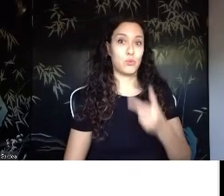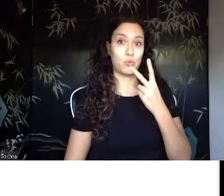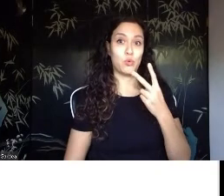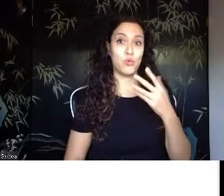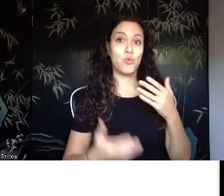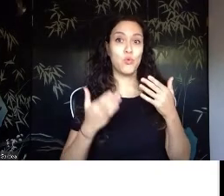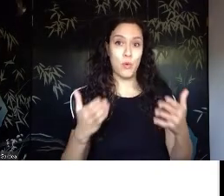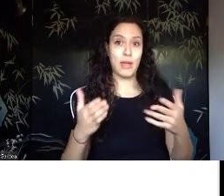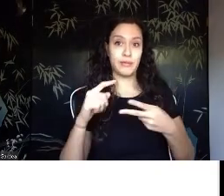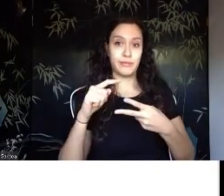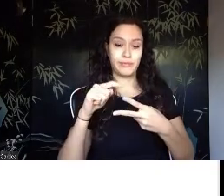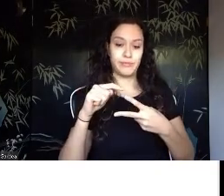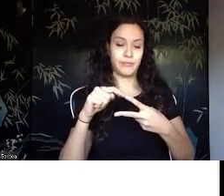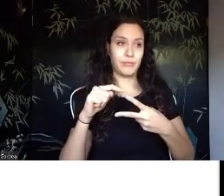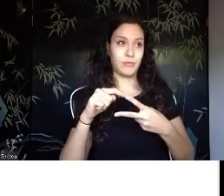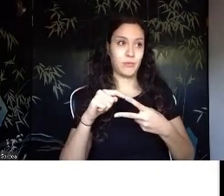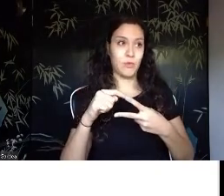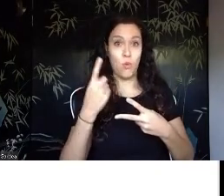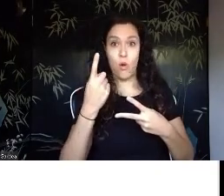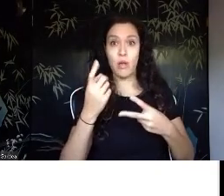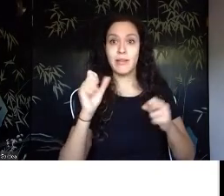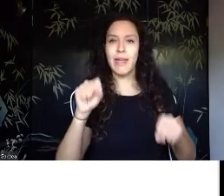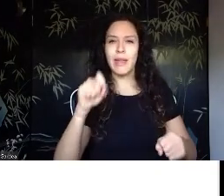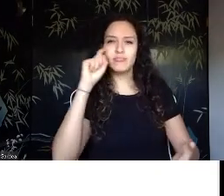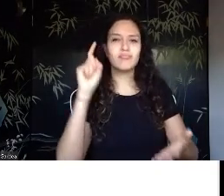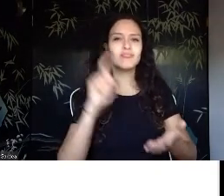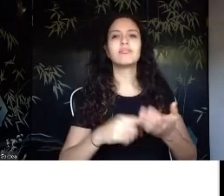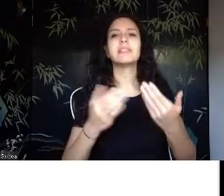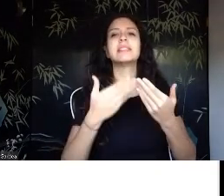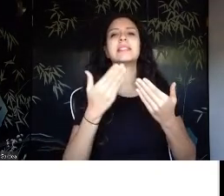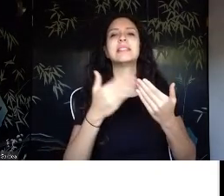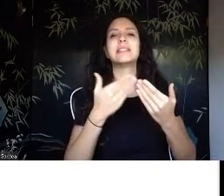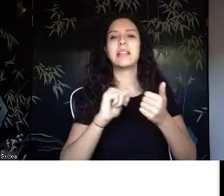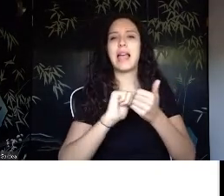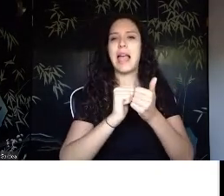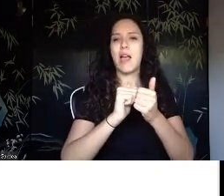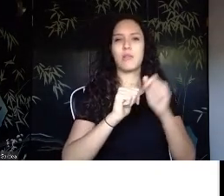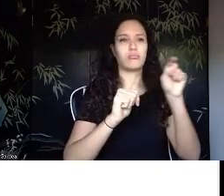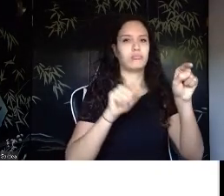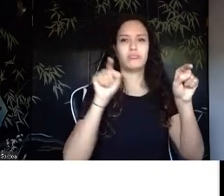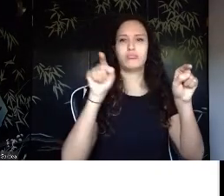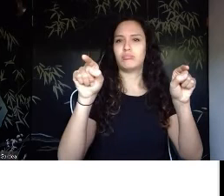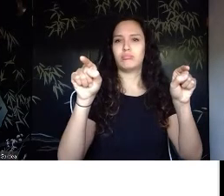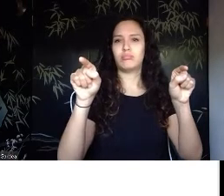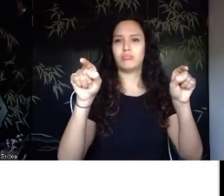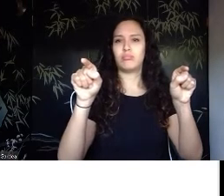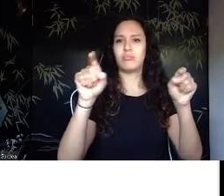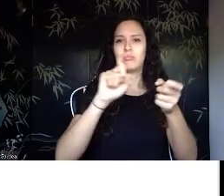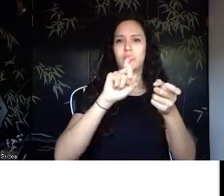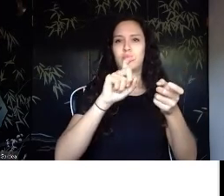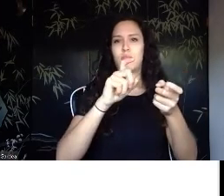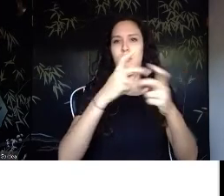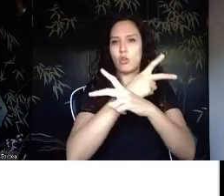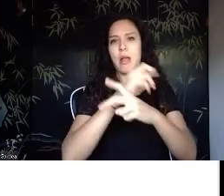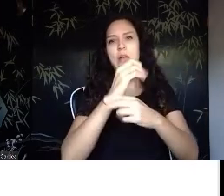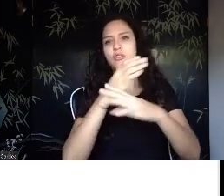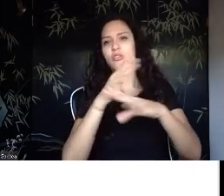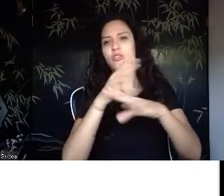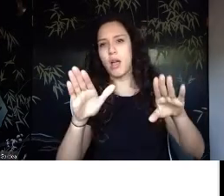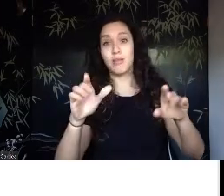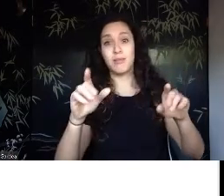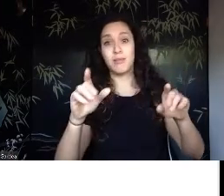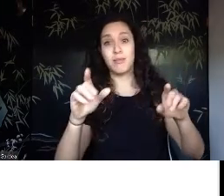So again, let's look at this slide. There are 2 ways to solve this. One is if there is something you can easily see to get to the